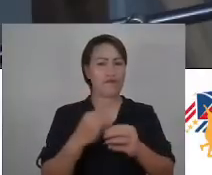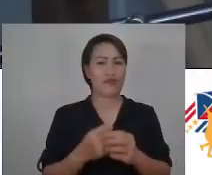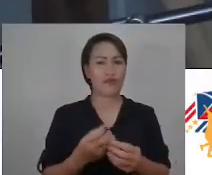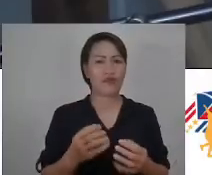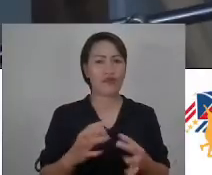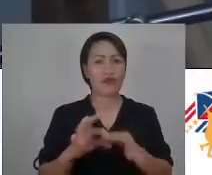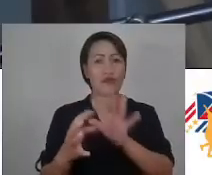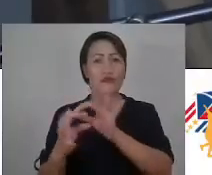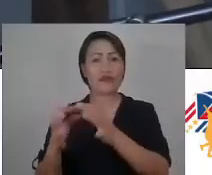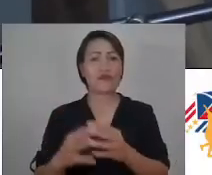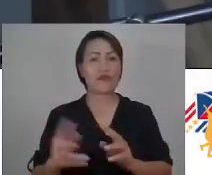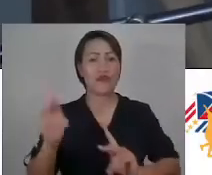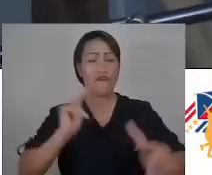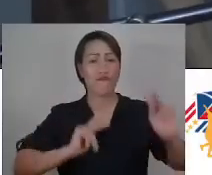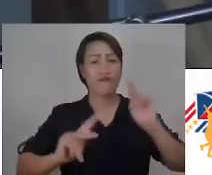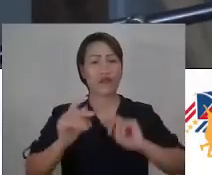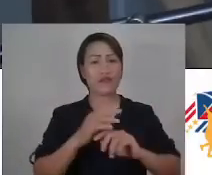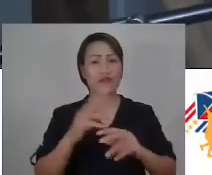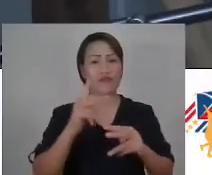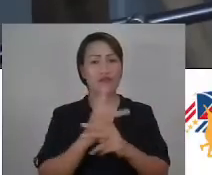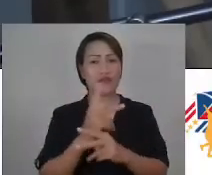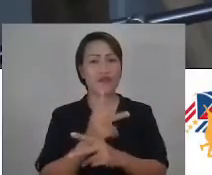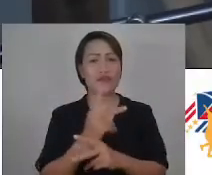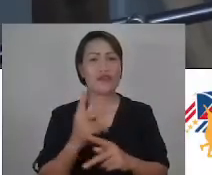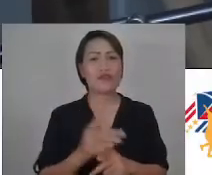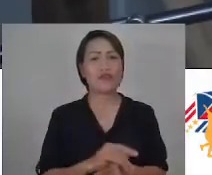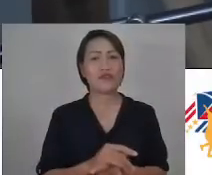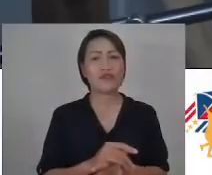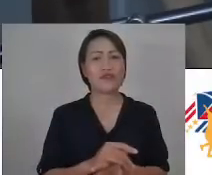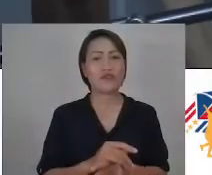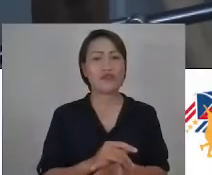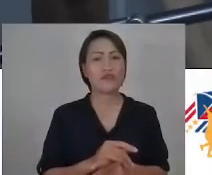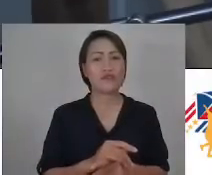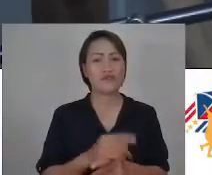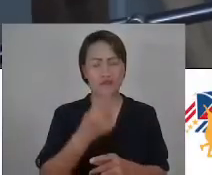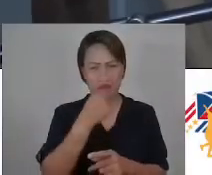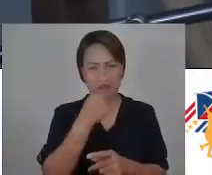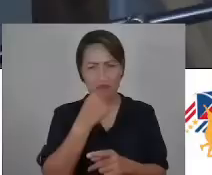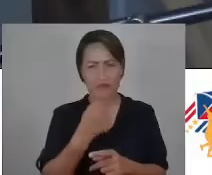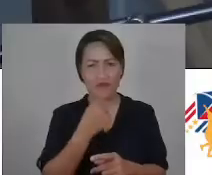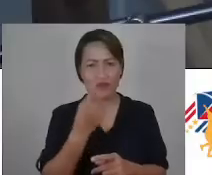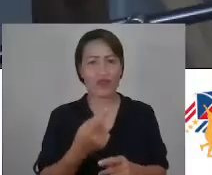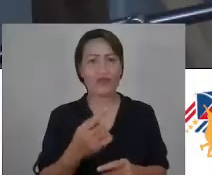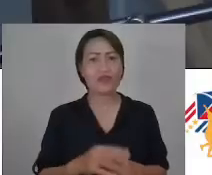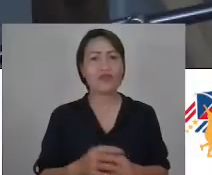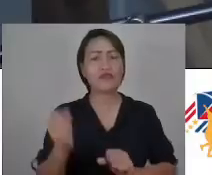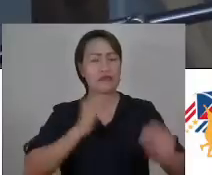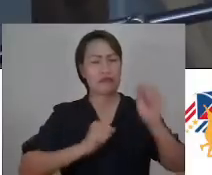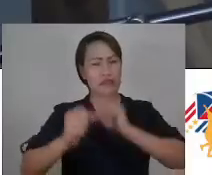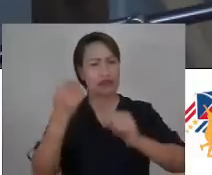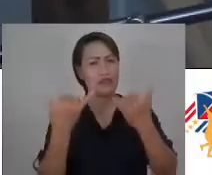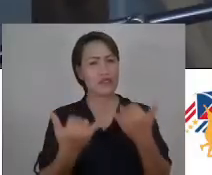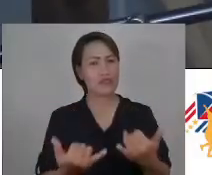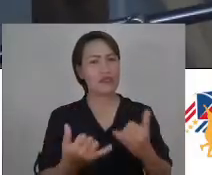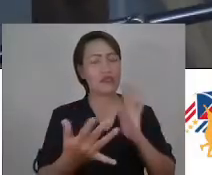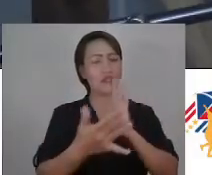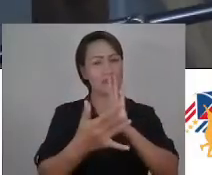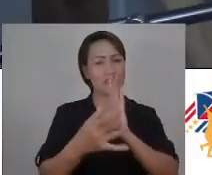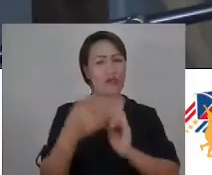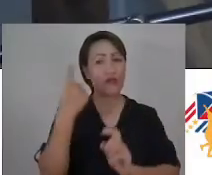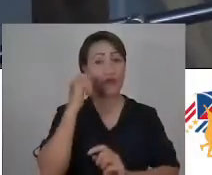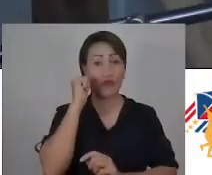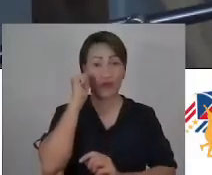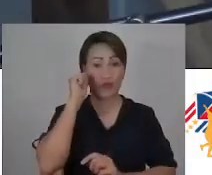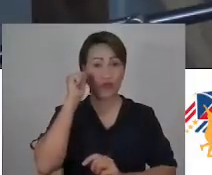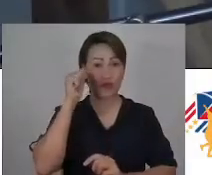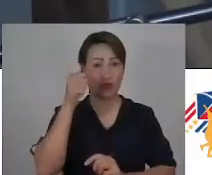and spectroscopy, famously said, "The science of today is the technology of tomorrow."